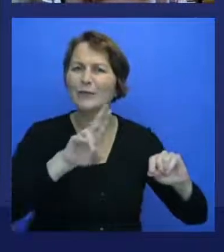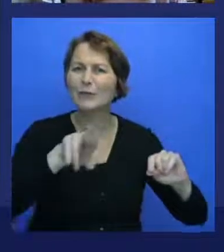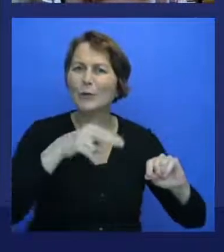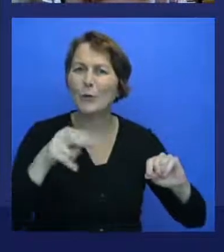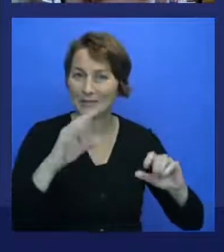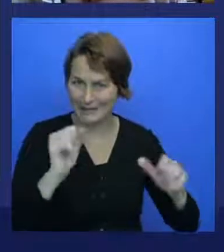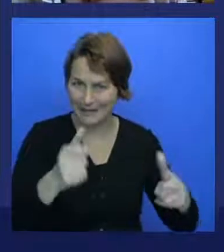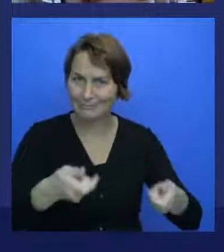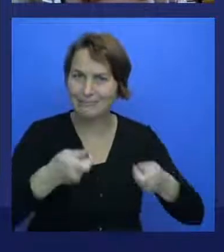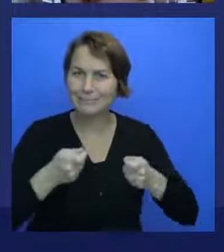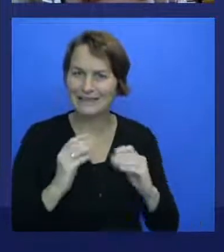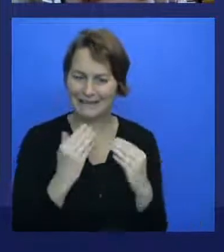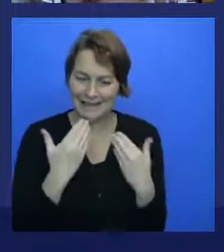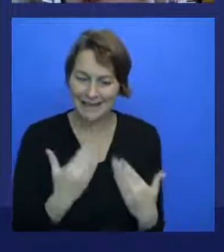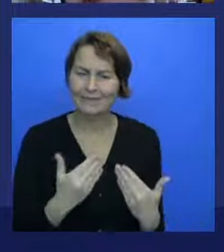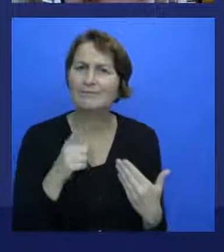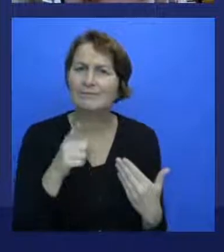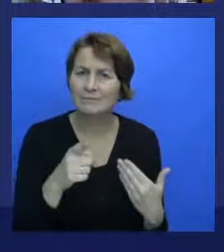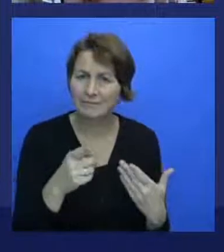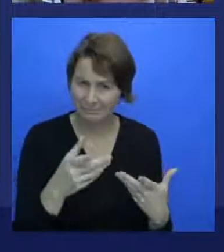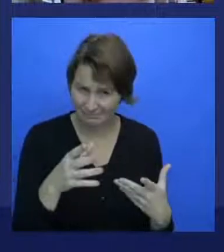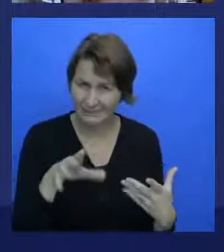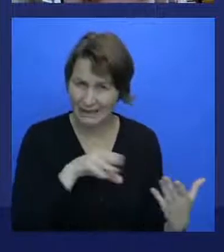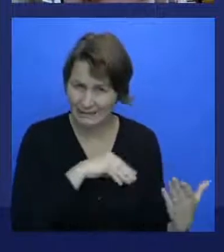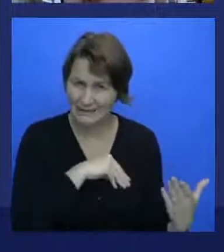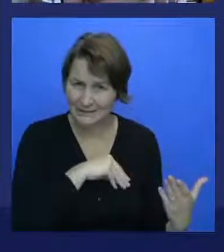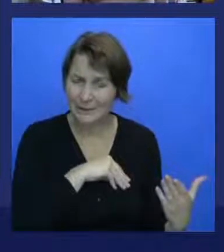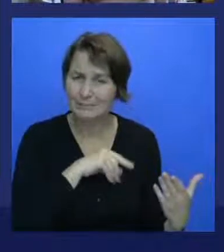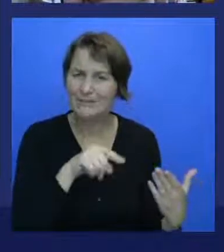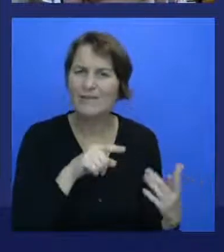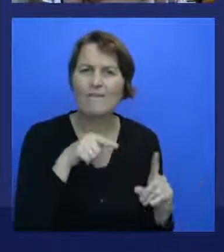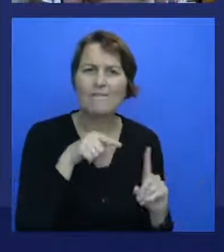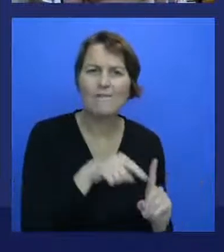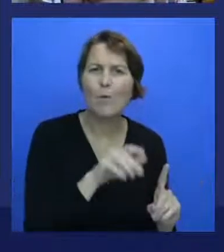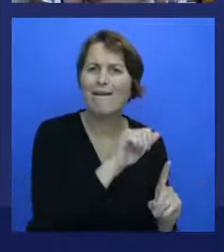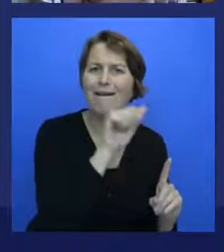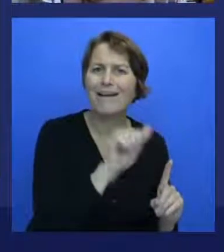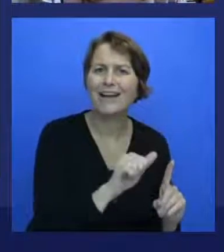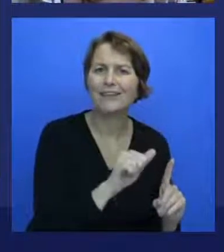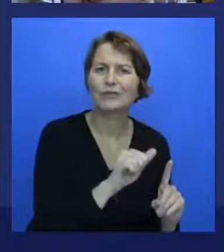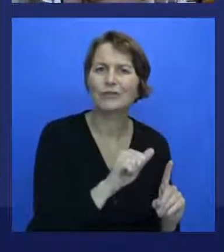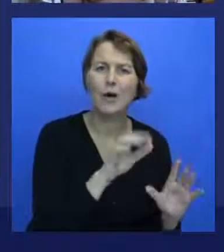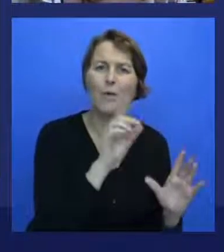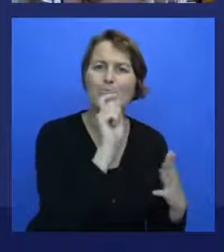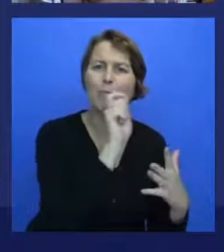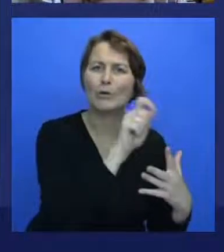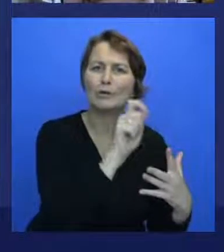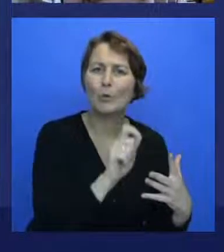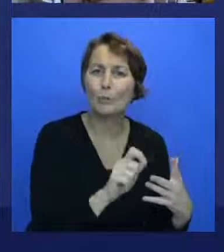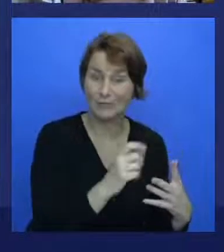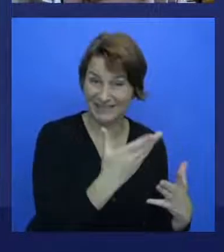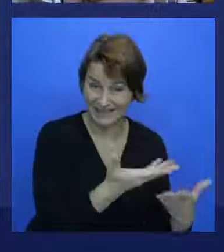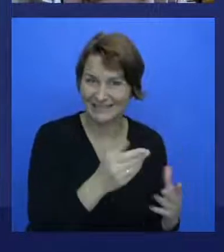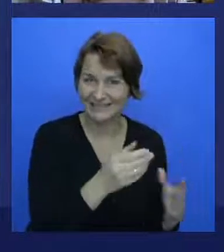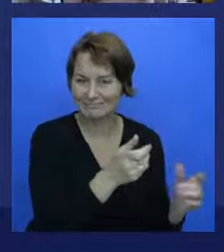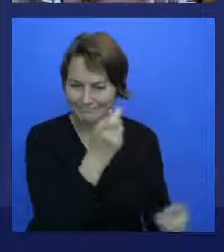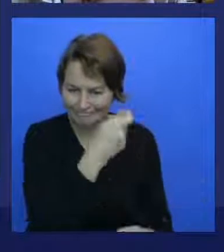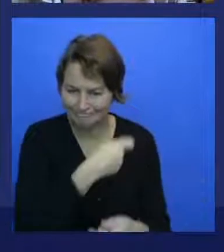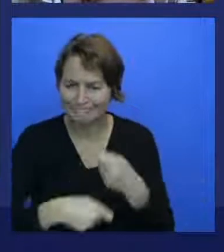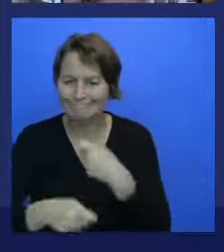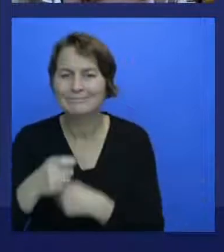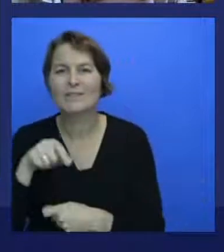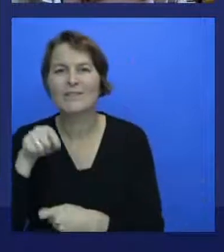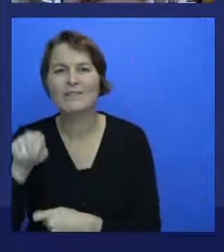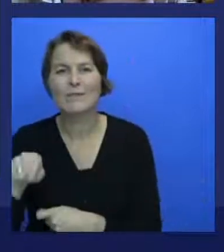Do they accept gift cards for Azure credits? That's a really good question. I don't know if we